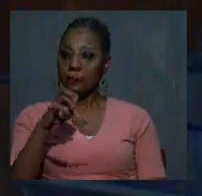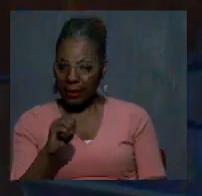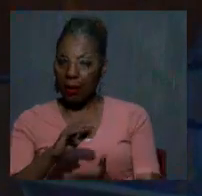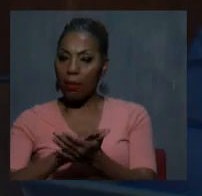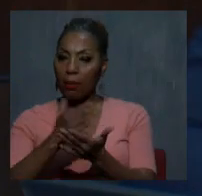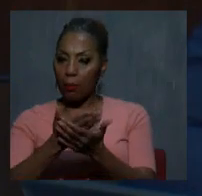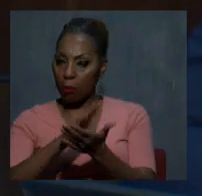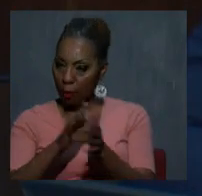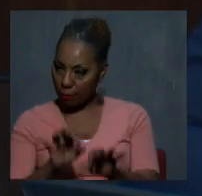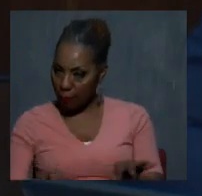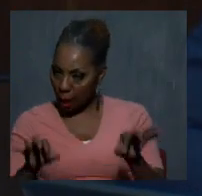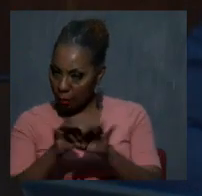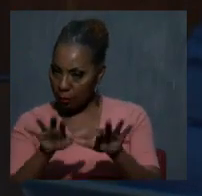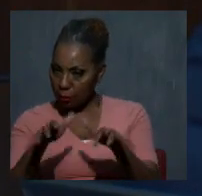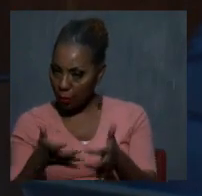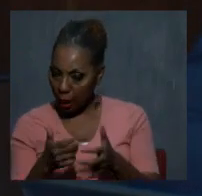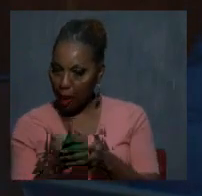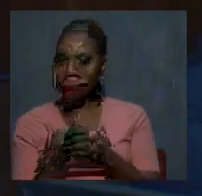class